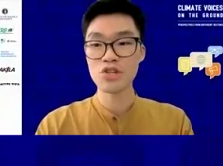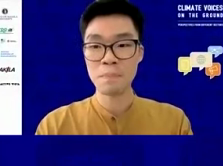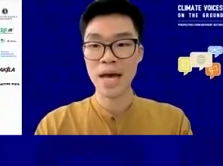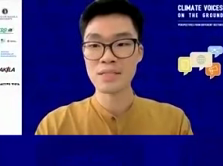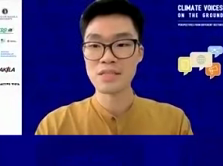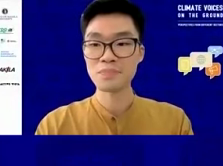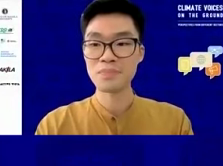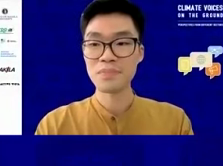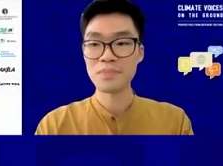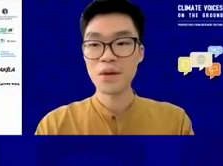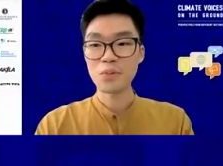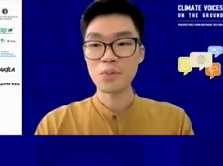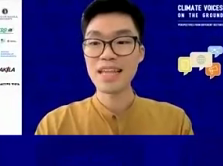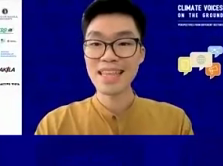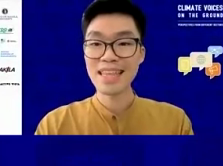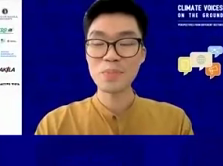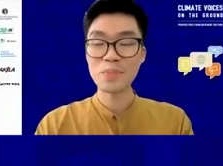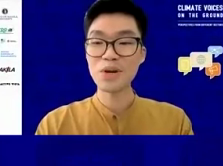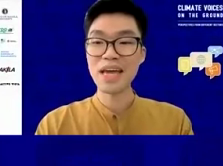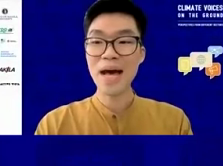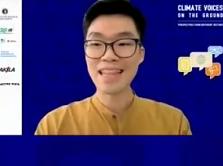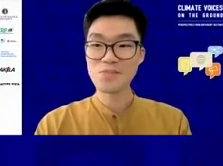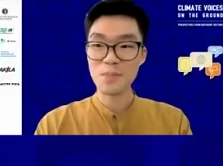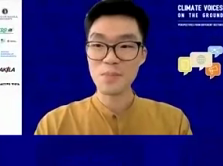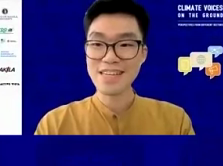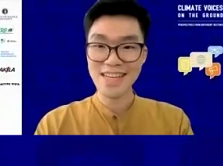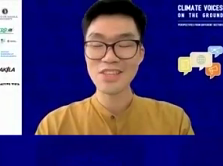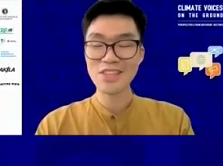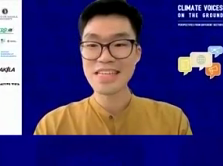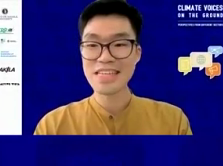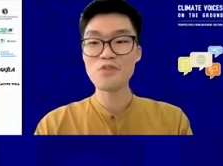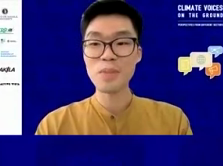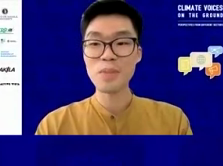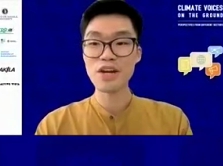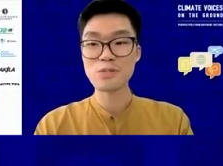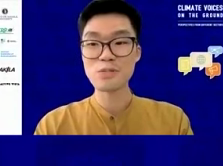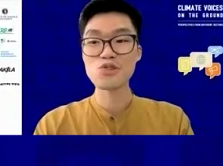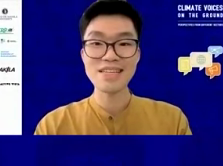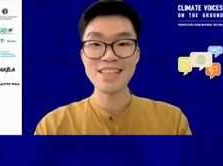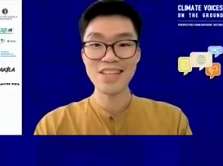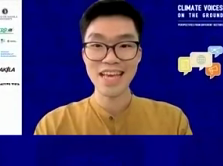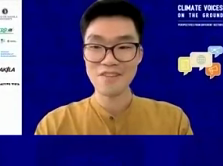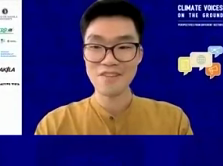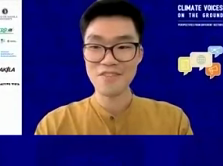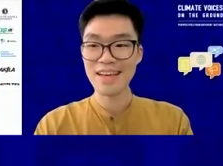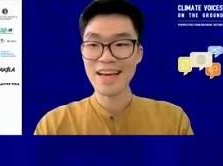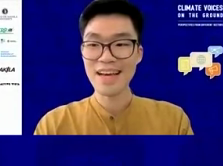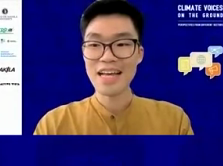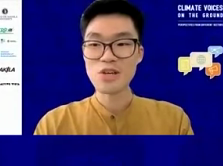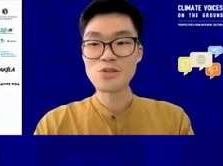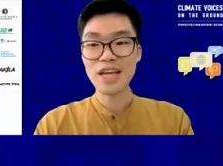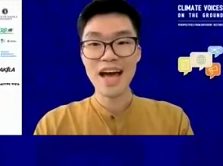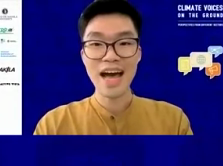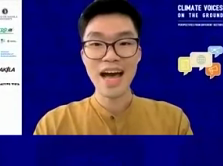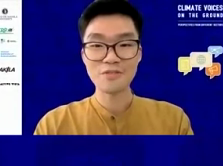and experiences of climate change impacts. We are delighted to be bringing back this webinar series and to see some familiar names join us in